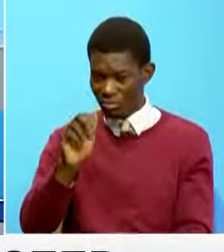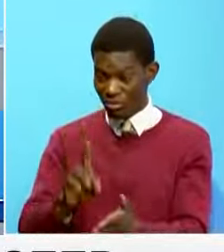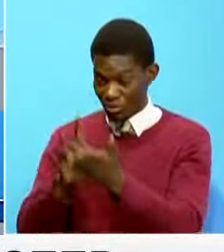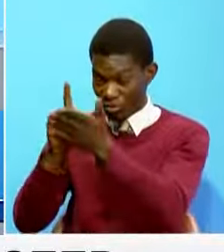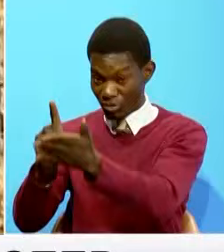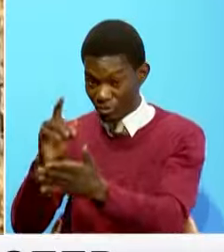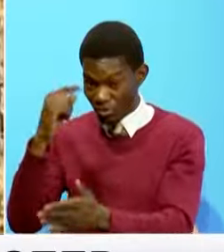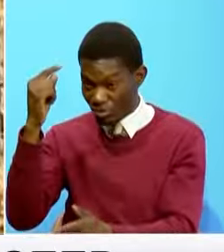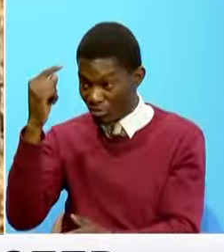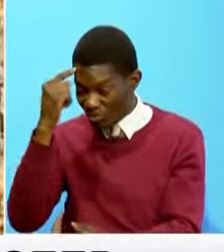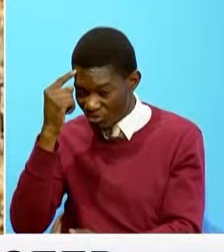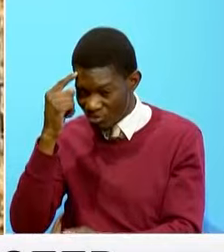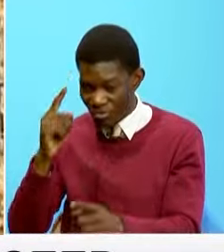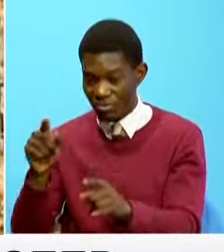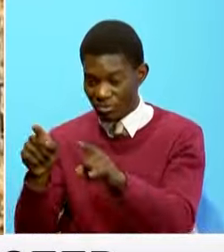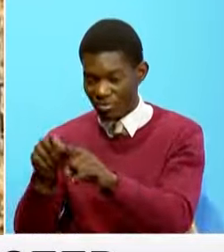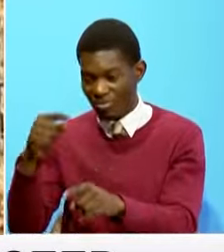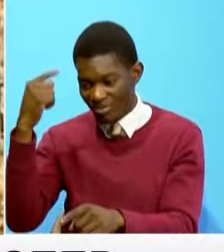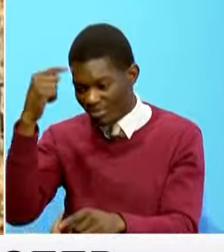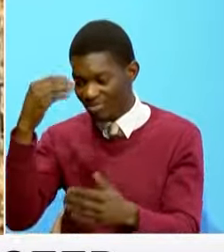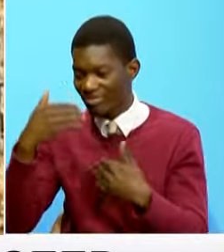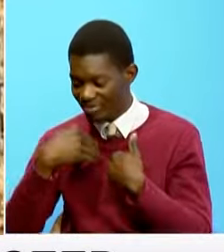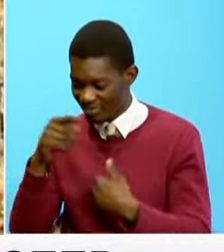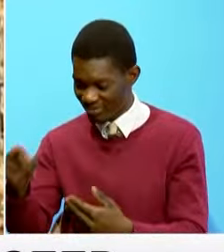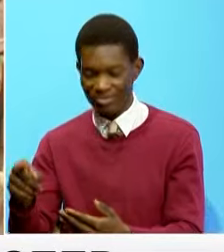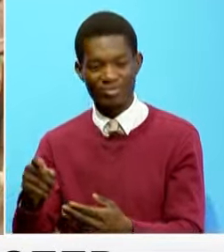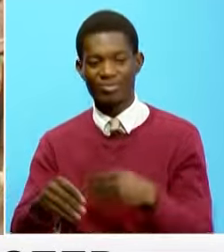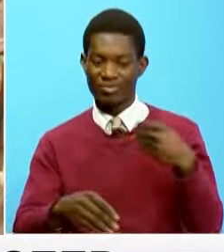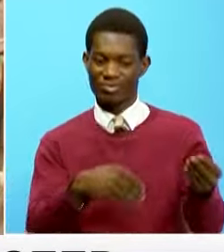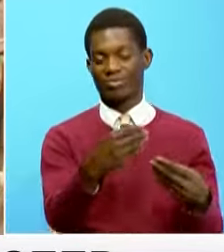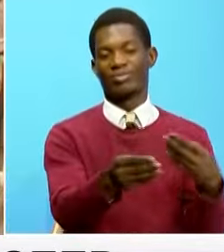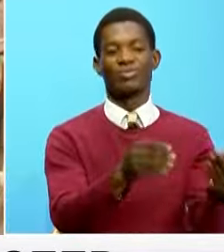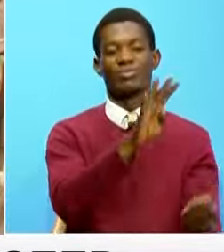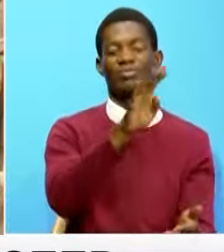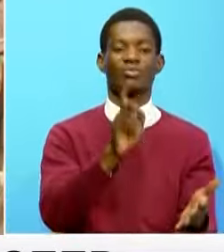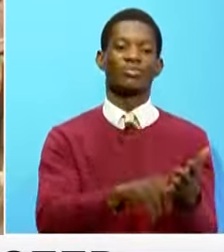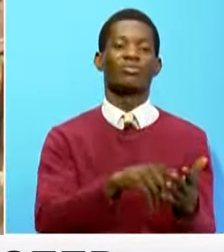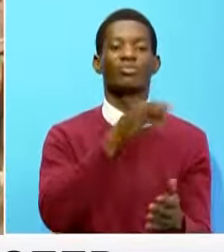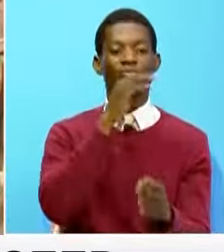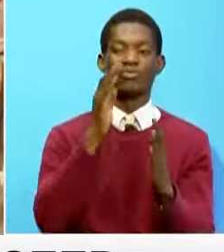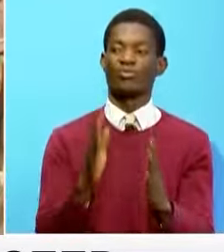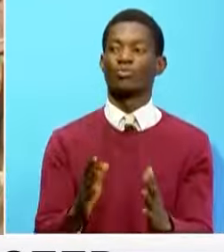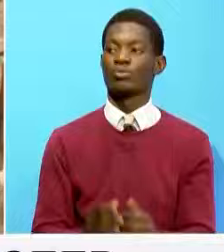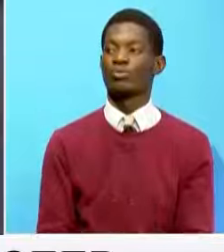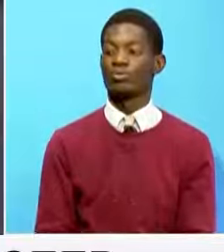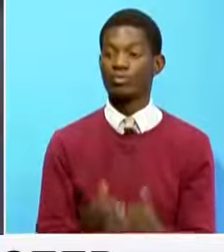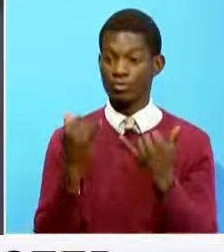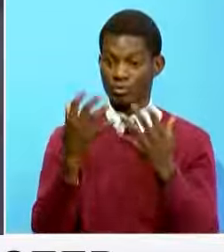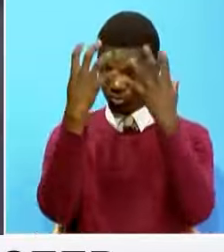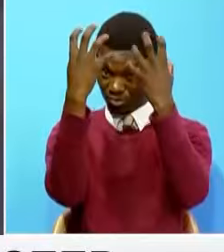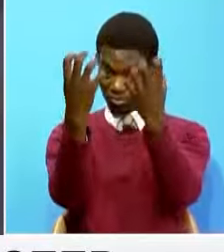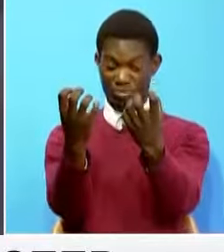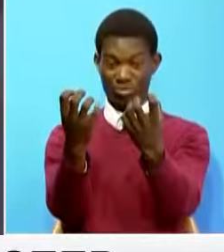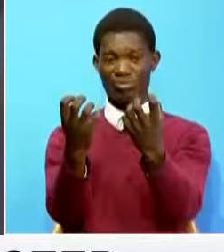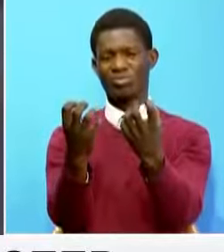following report. In an effort to mitigate the impact of the drought disaster caused by the El Nino across the country, smallholder farmers in Eastern